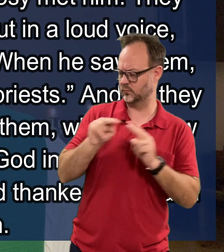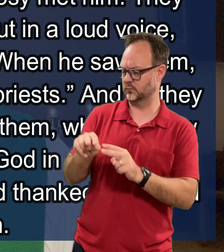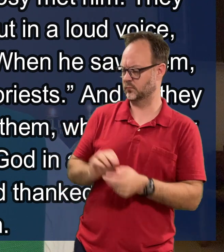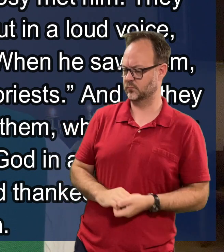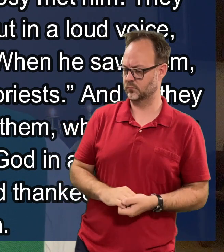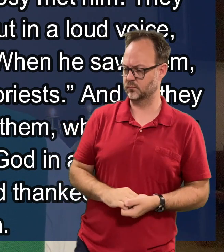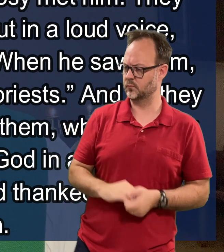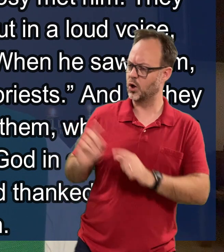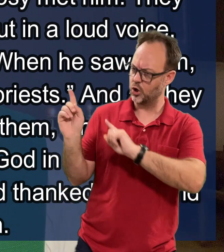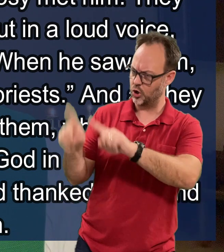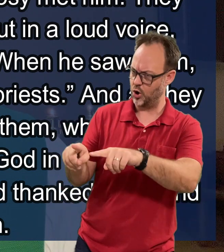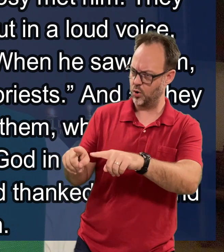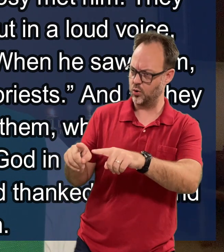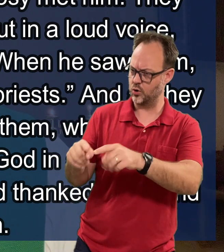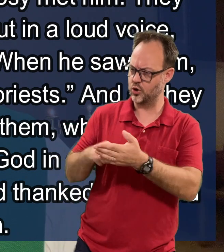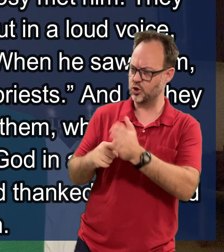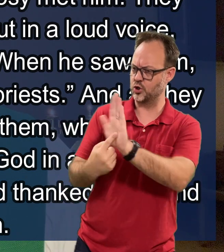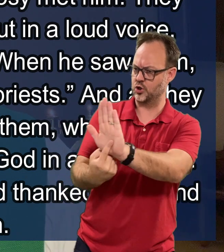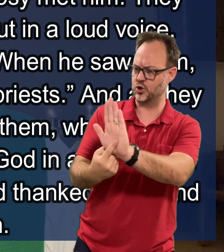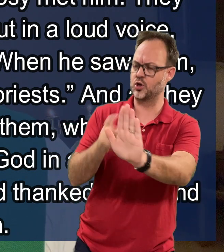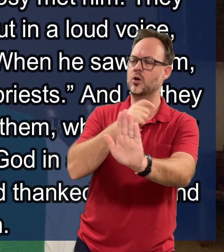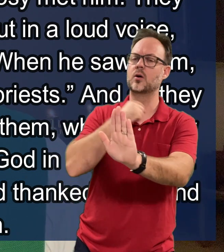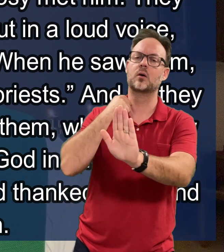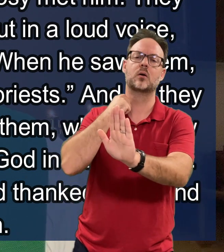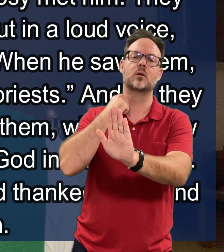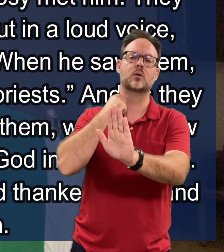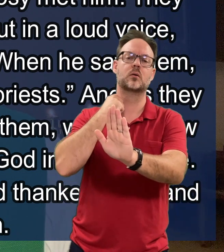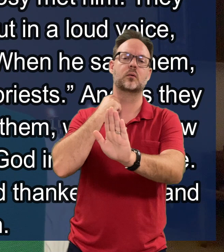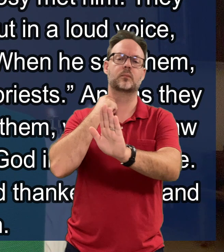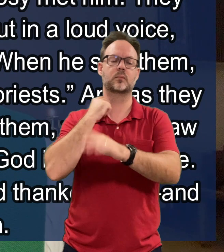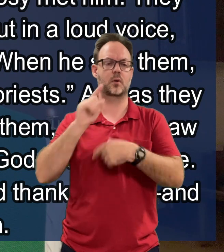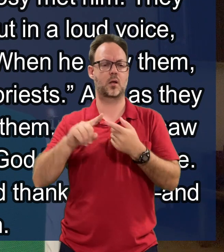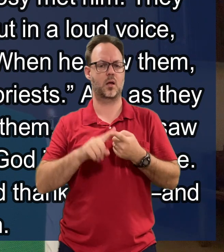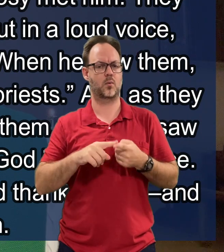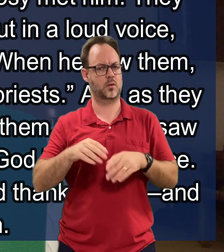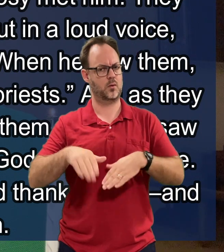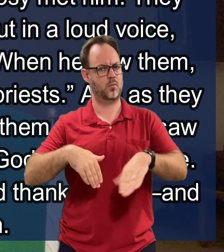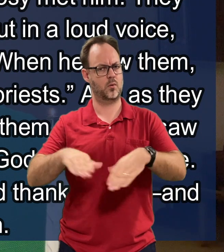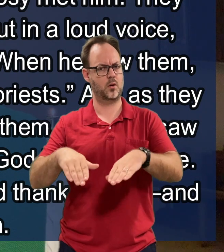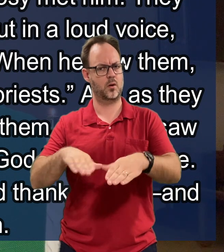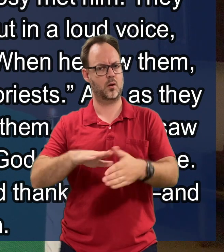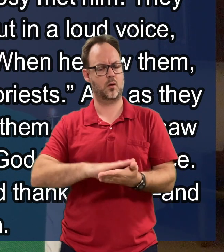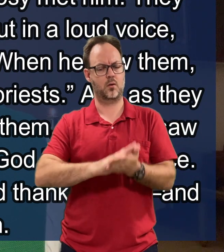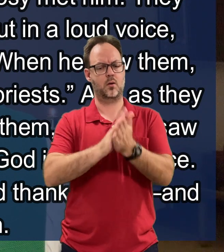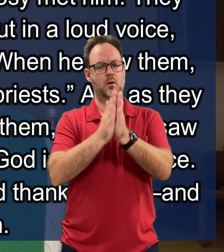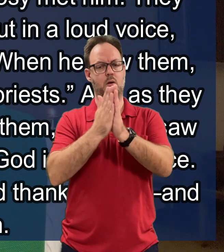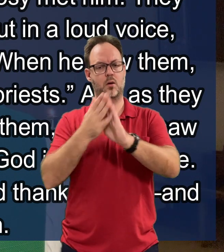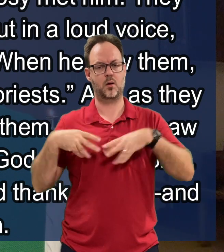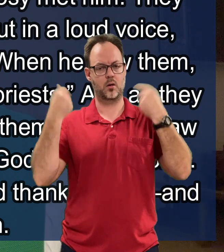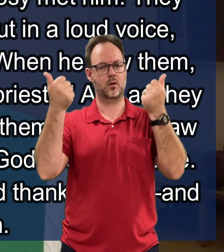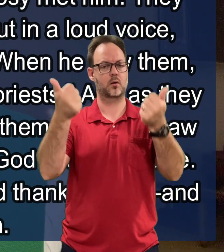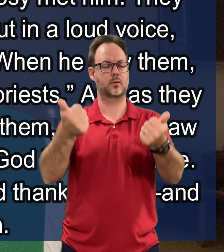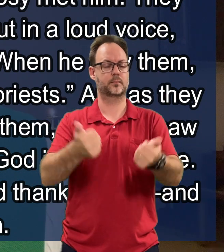go, show yourselves to the priests. And as they went, they were healed. One